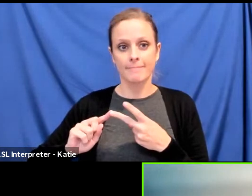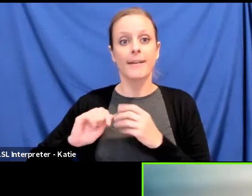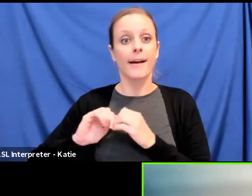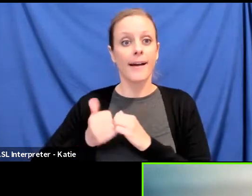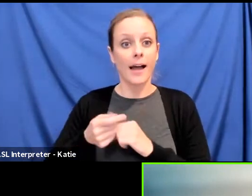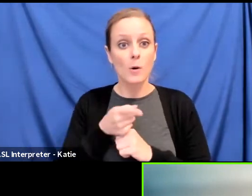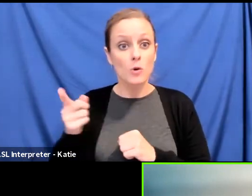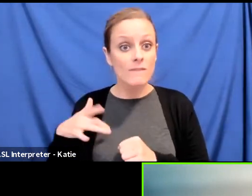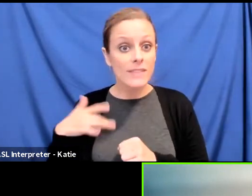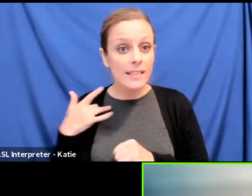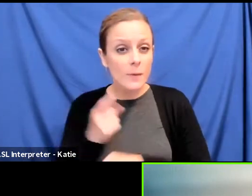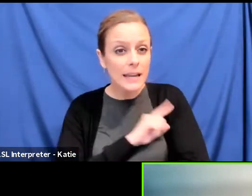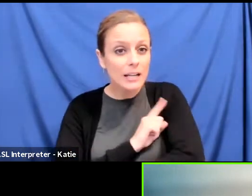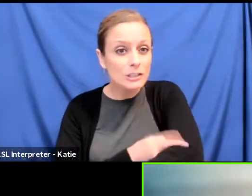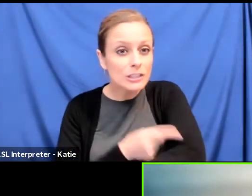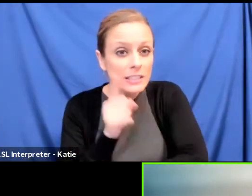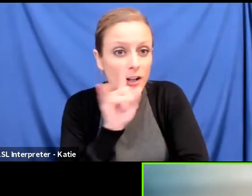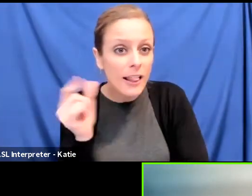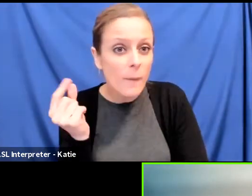energy is like, so